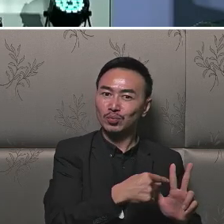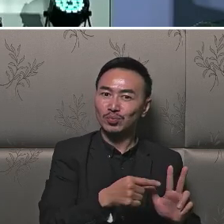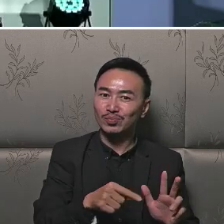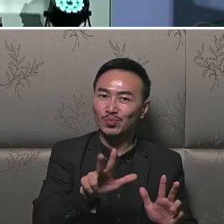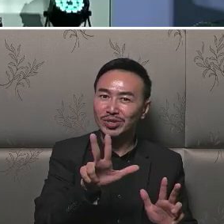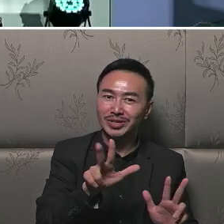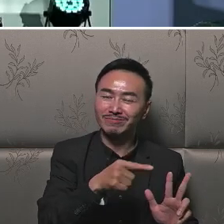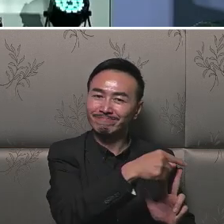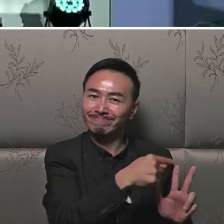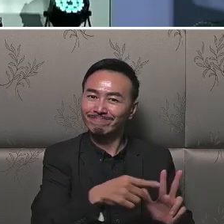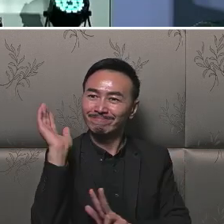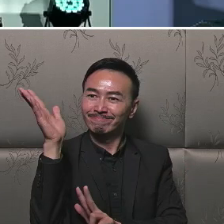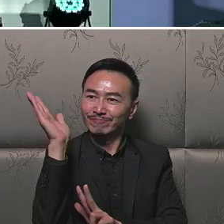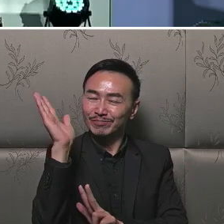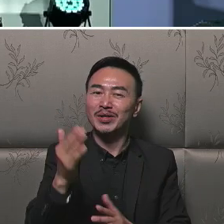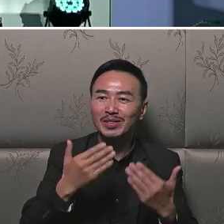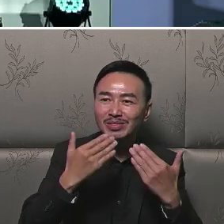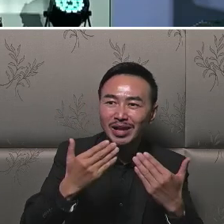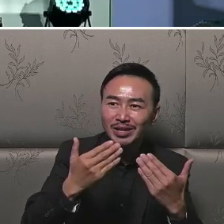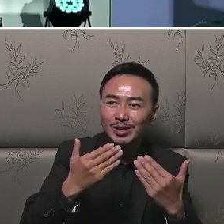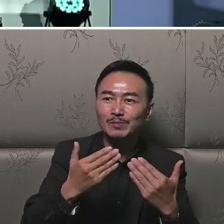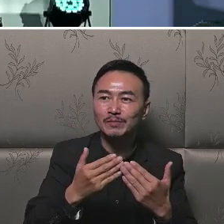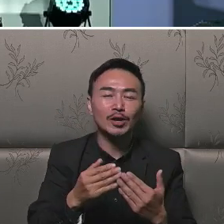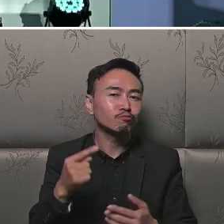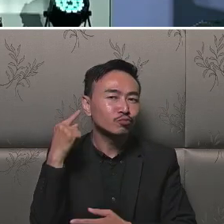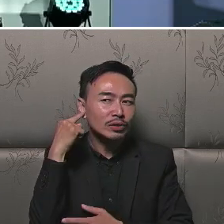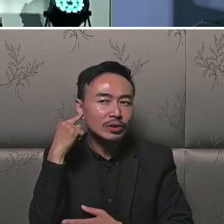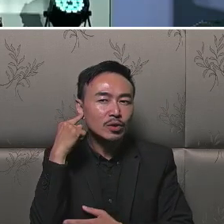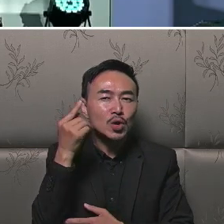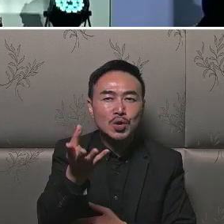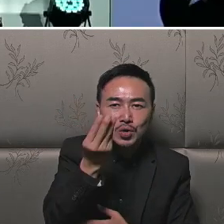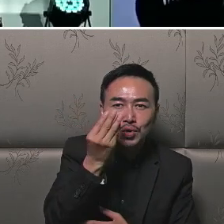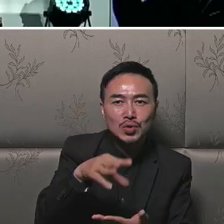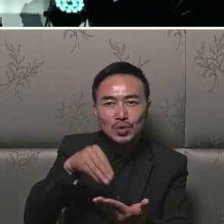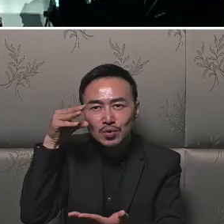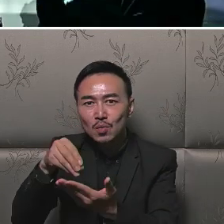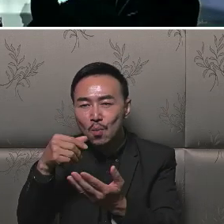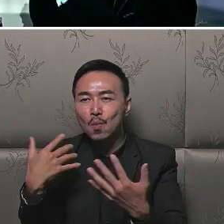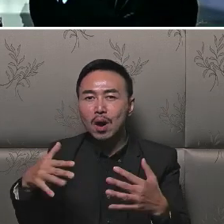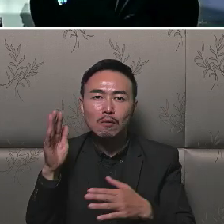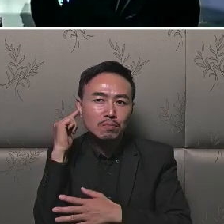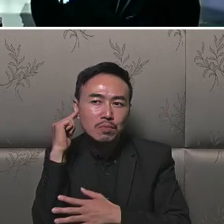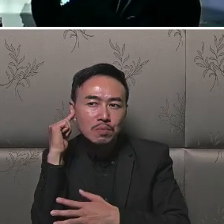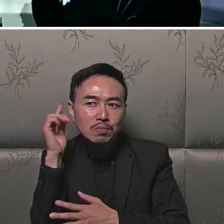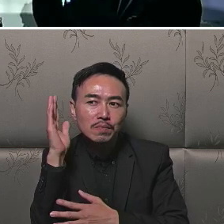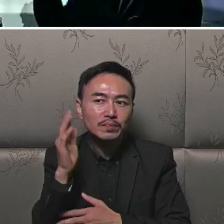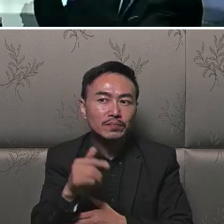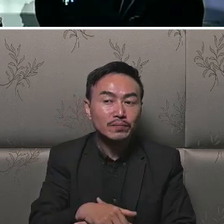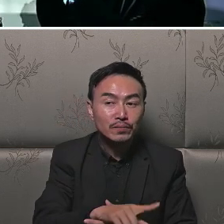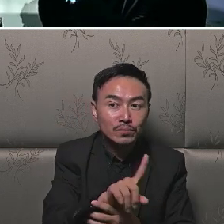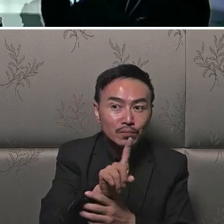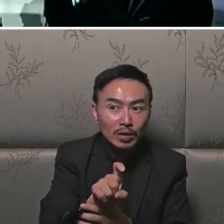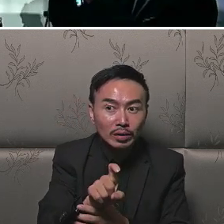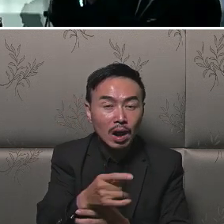us. There is one question. Oh, yes, sorry. Thank you. We can have that. We can take another question. Yeah.